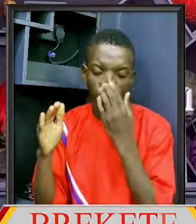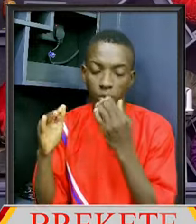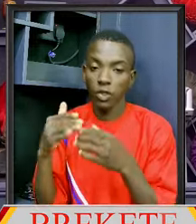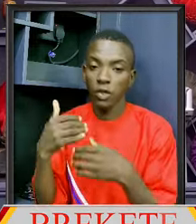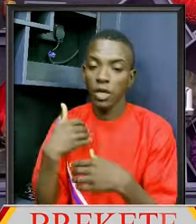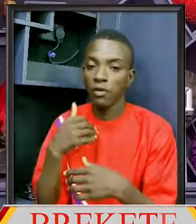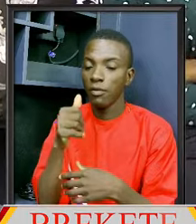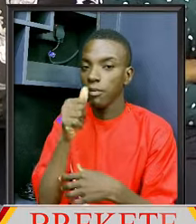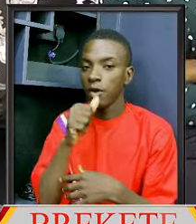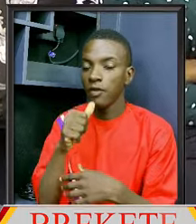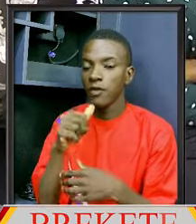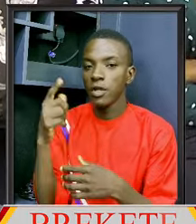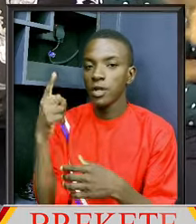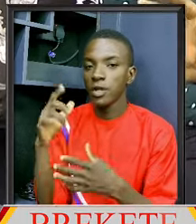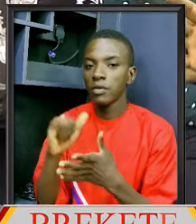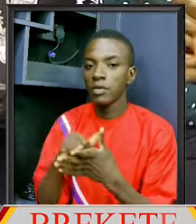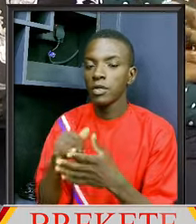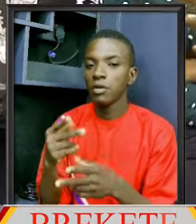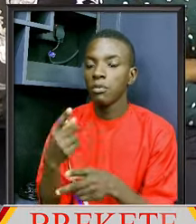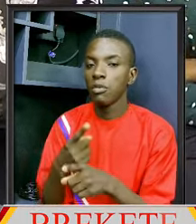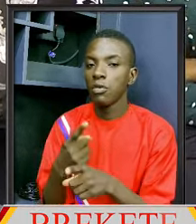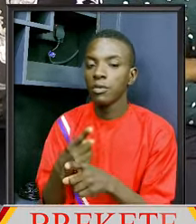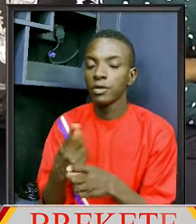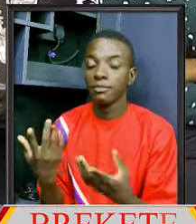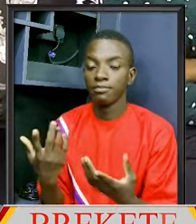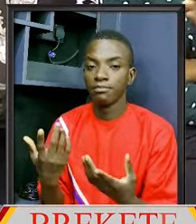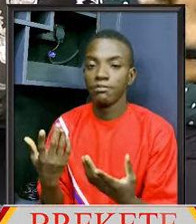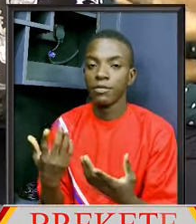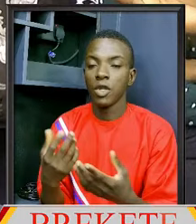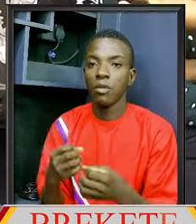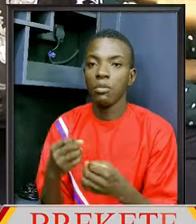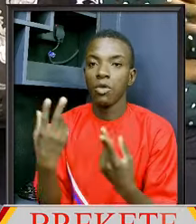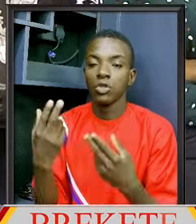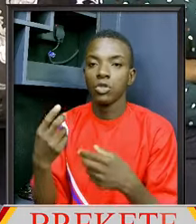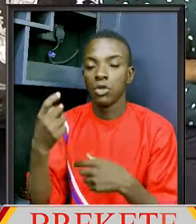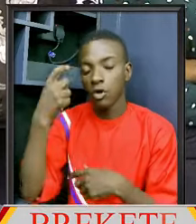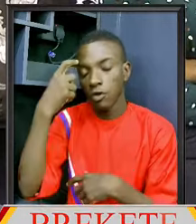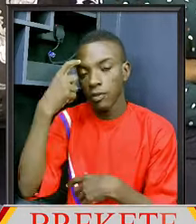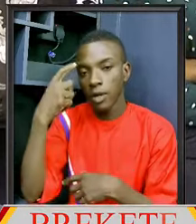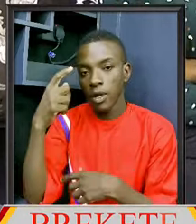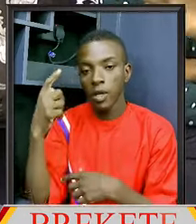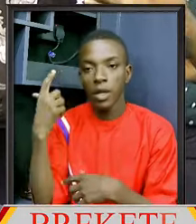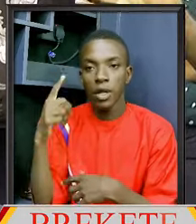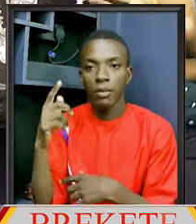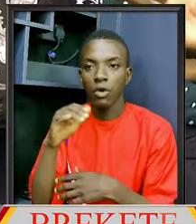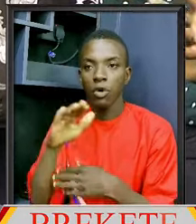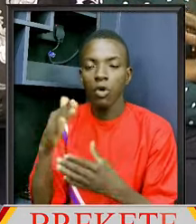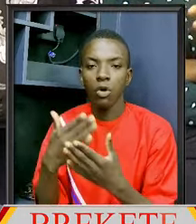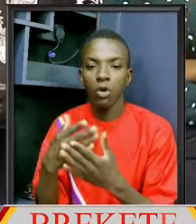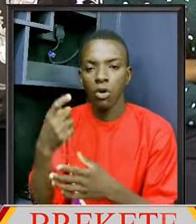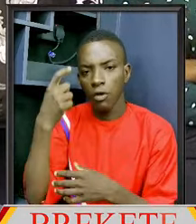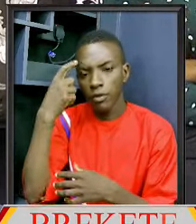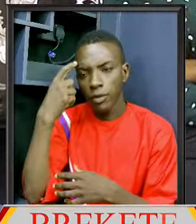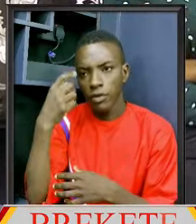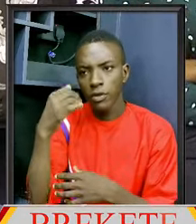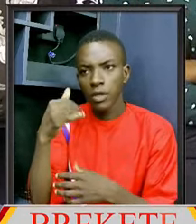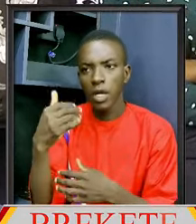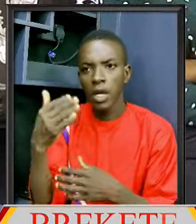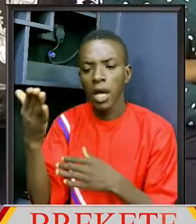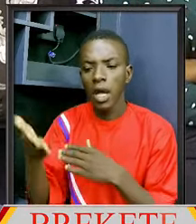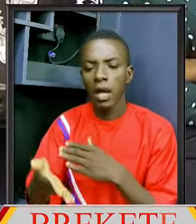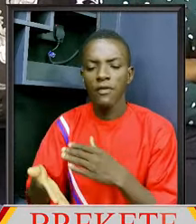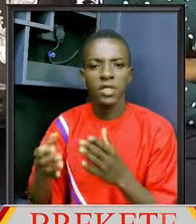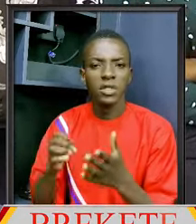we get private lab where they're very proper. Yes. Most government labs, all government labs have